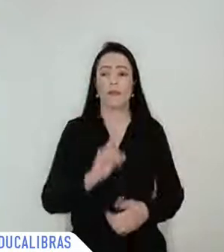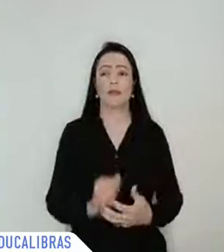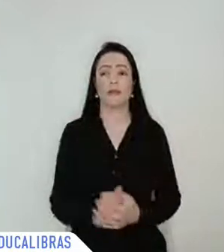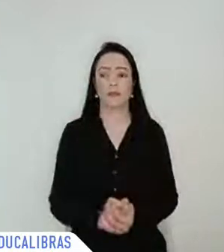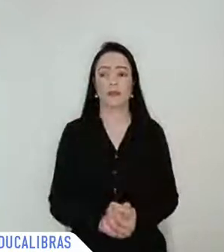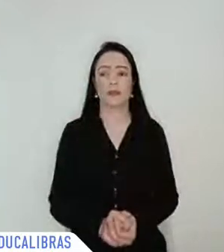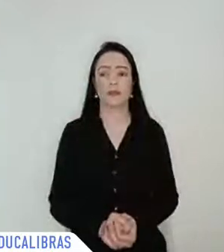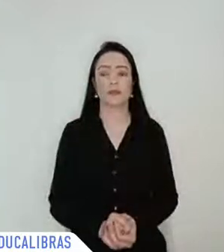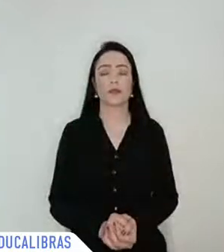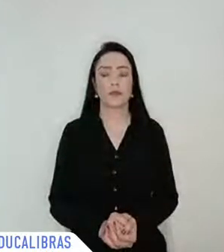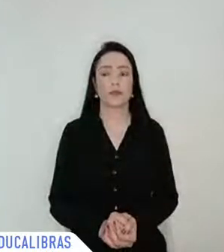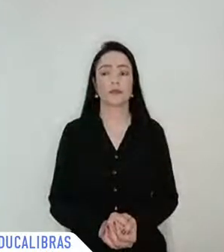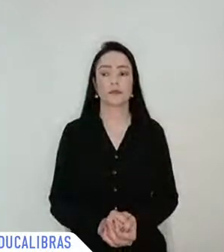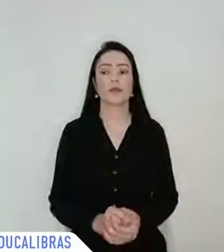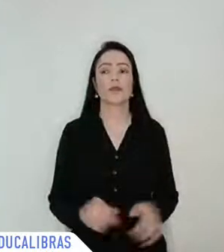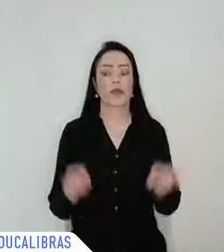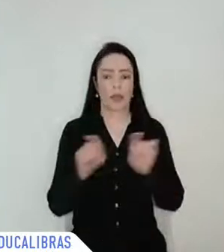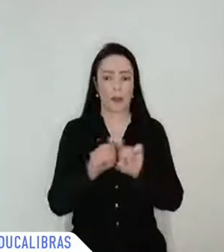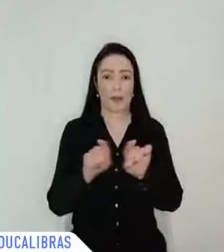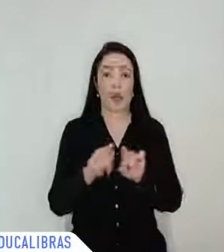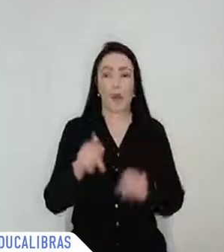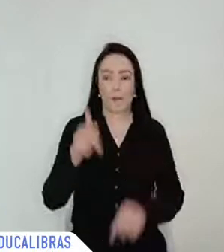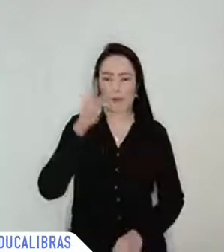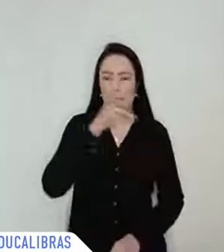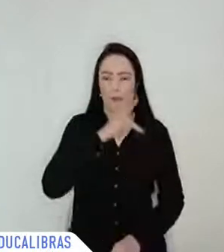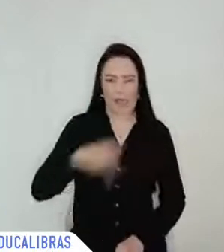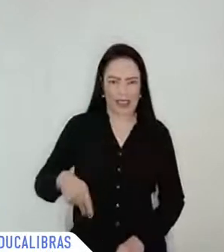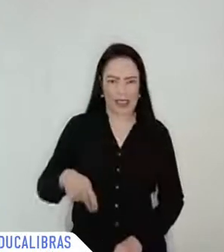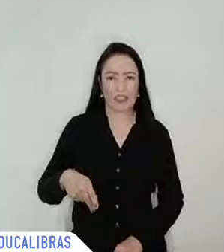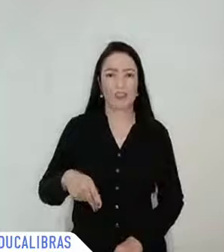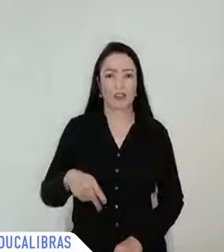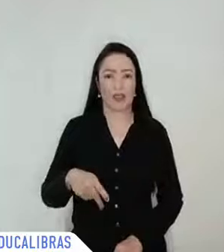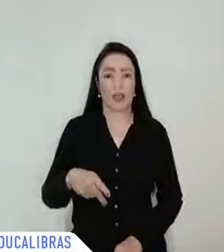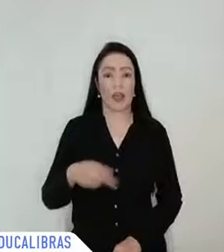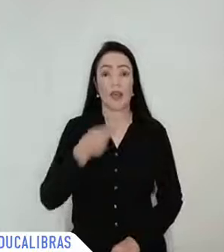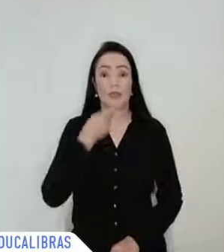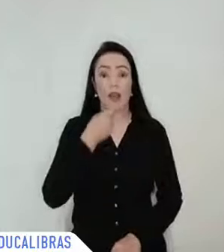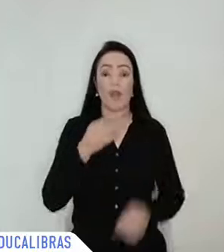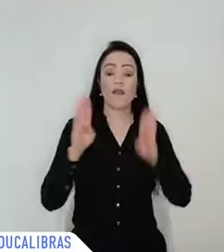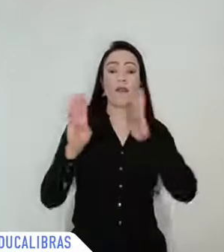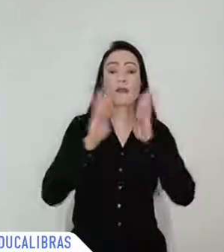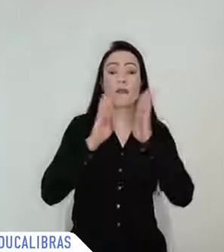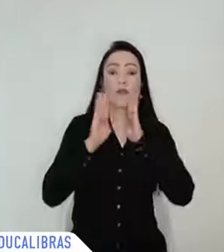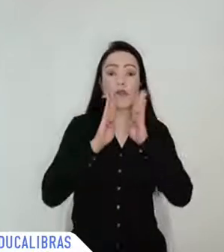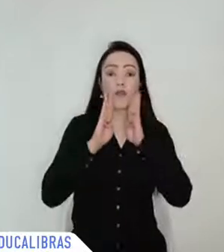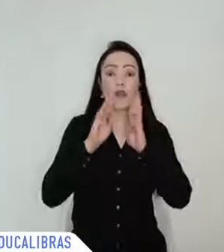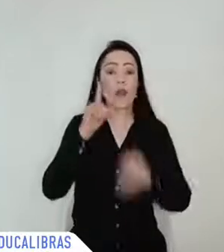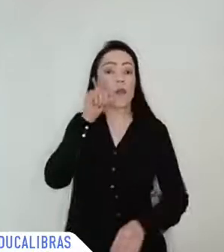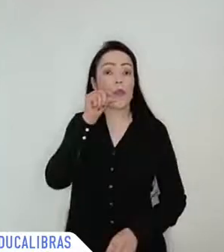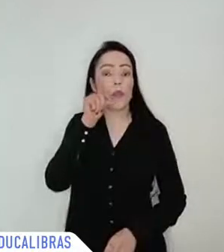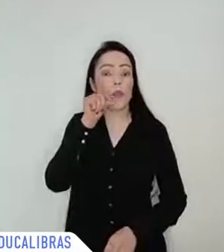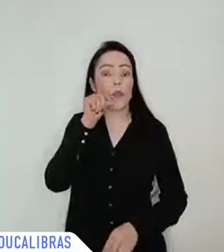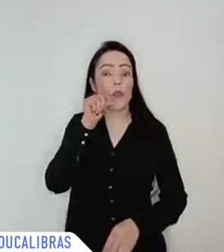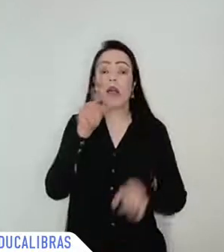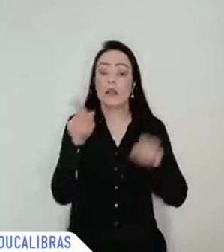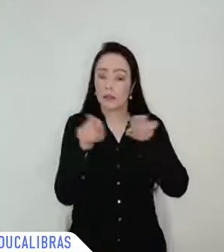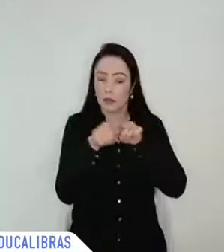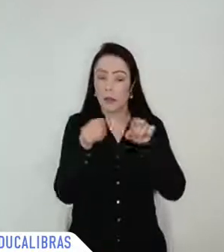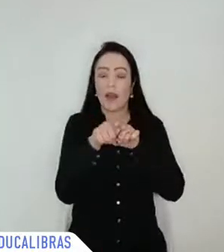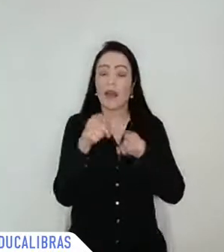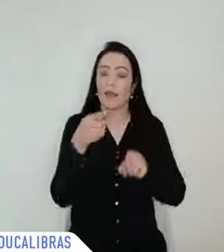against COVID. Its effects have never been never confirmed,